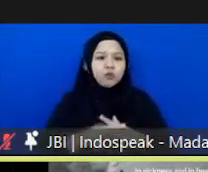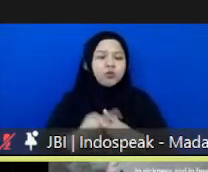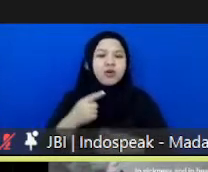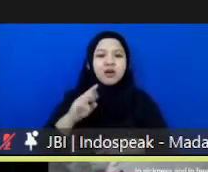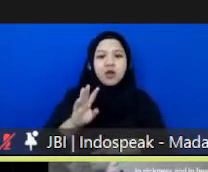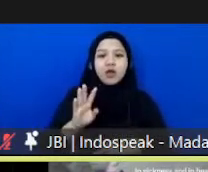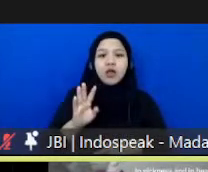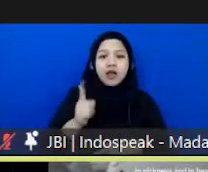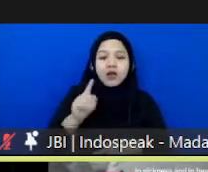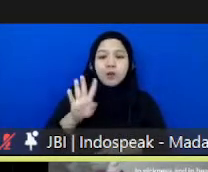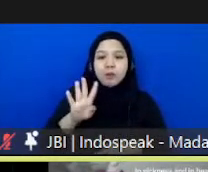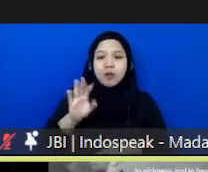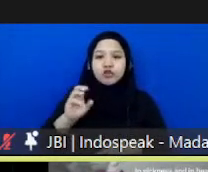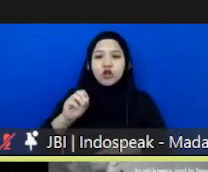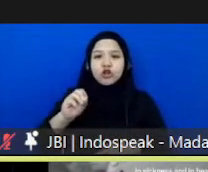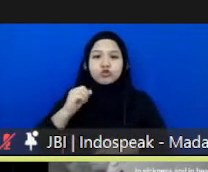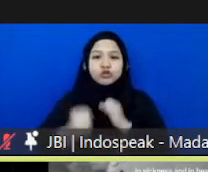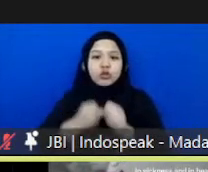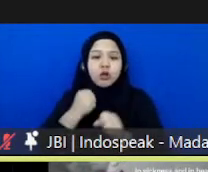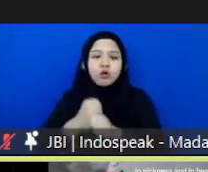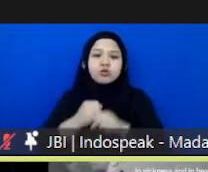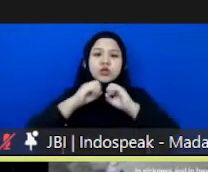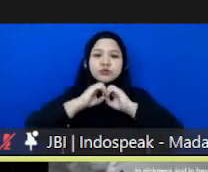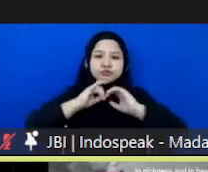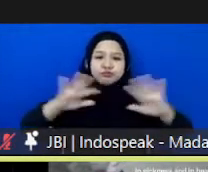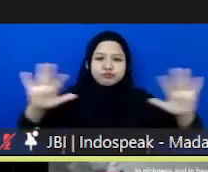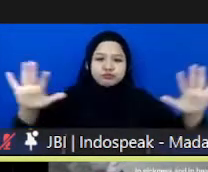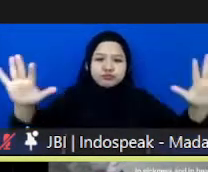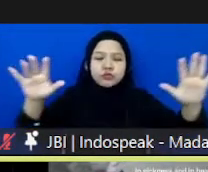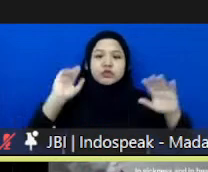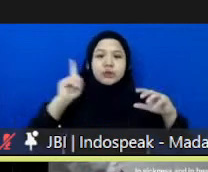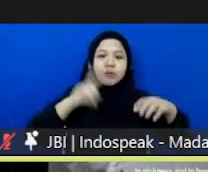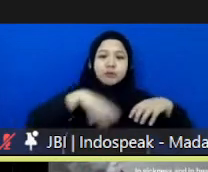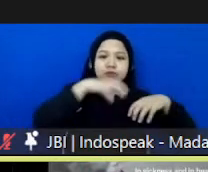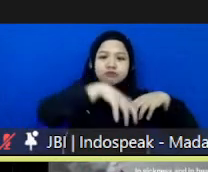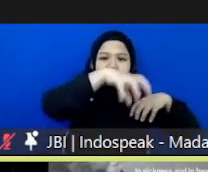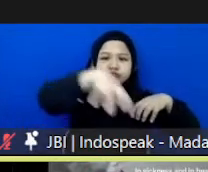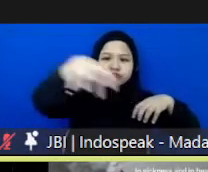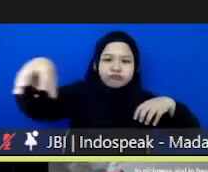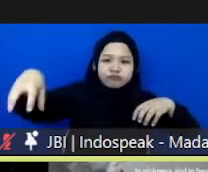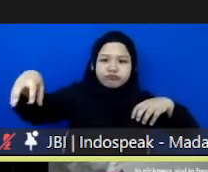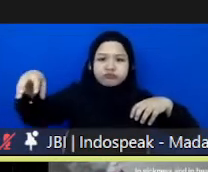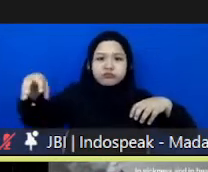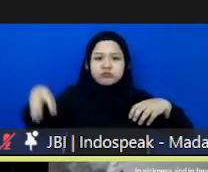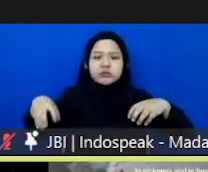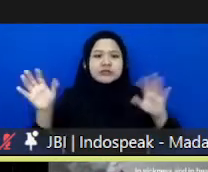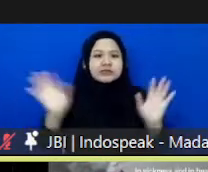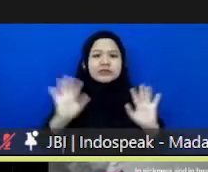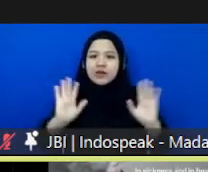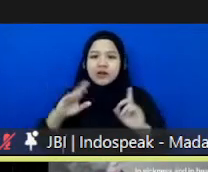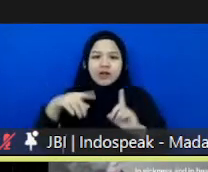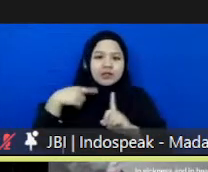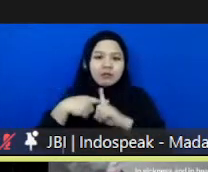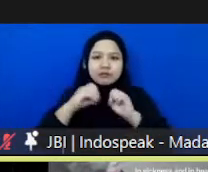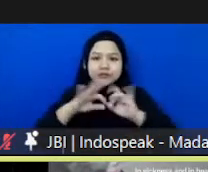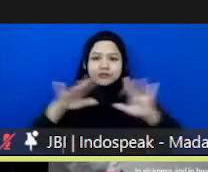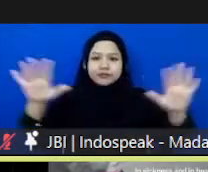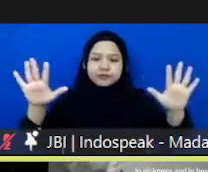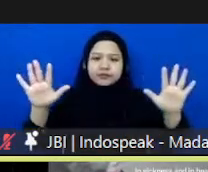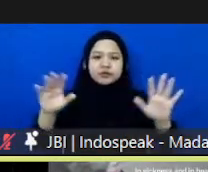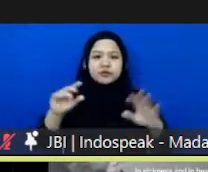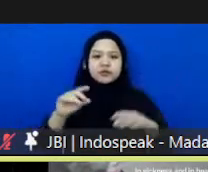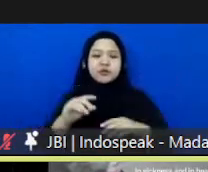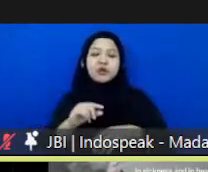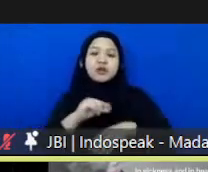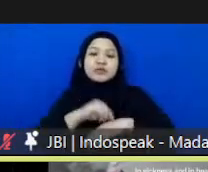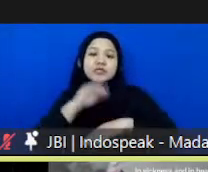world, transmitting viruses to people. We are working on a way to stop this mosquito from transmitting dengue. Our